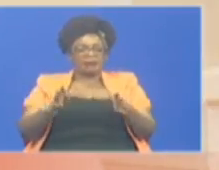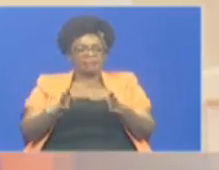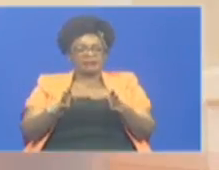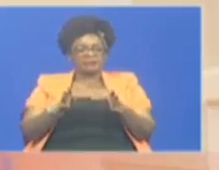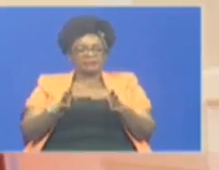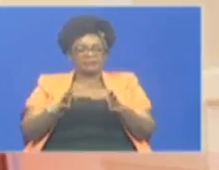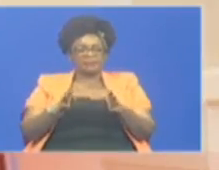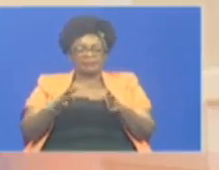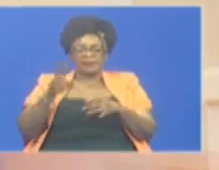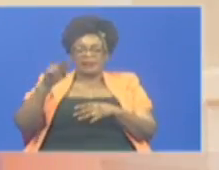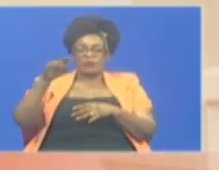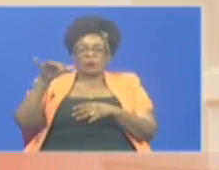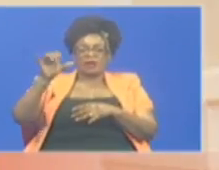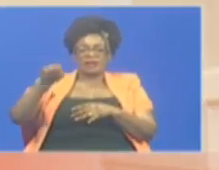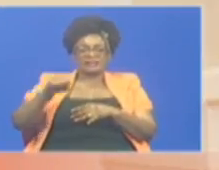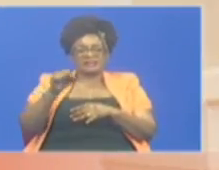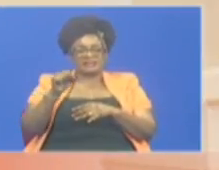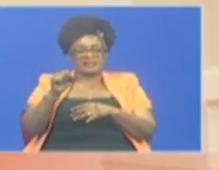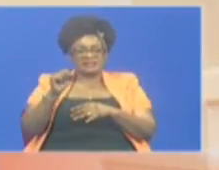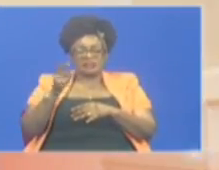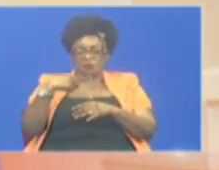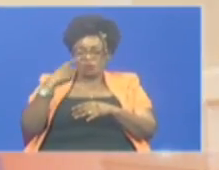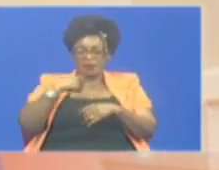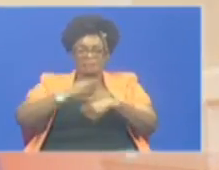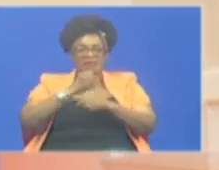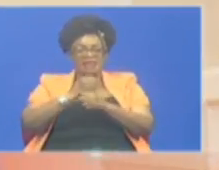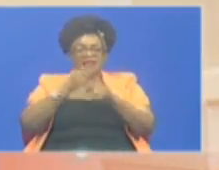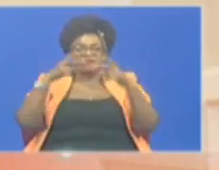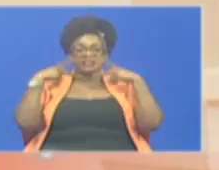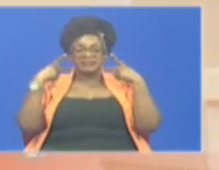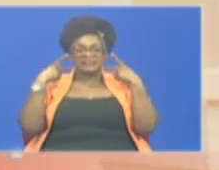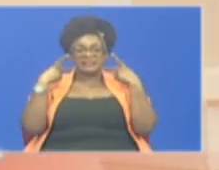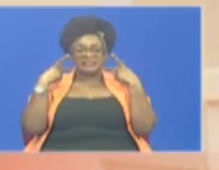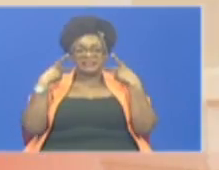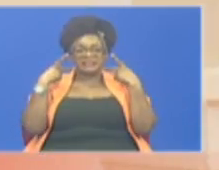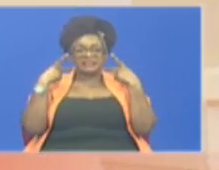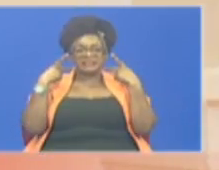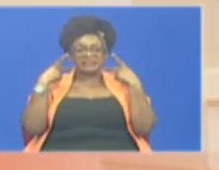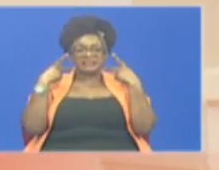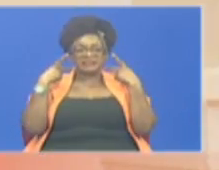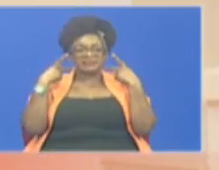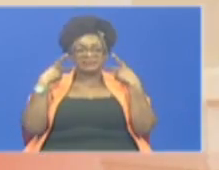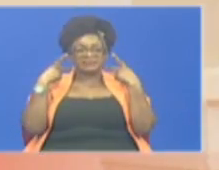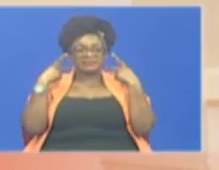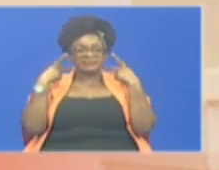Youth Service, who are producing face masks in large numbers.